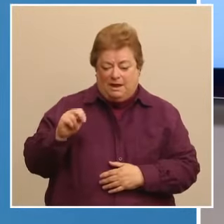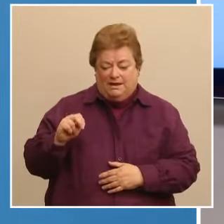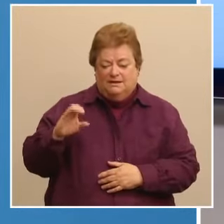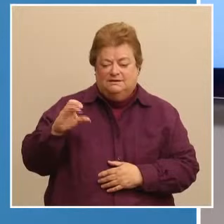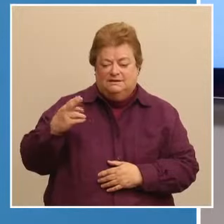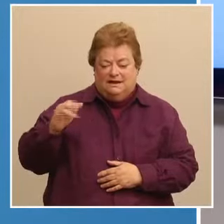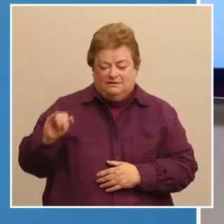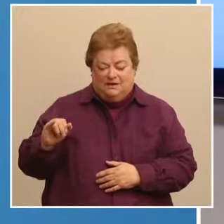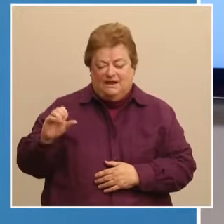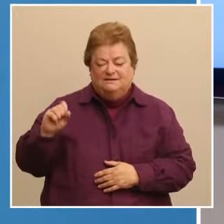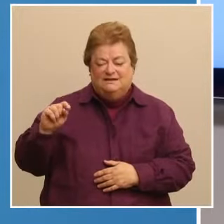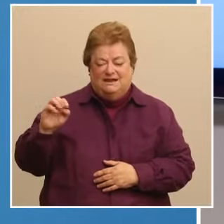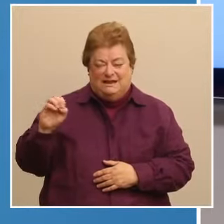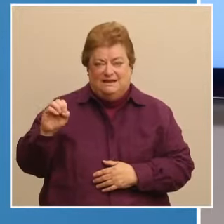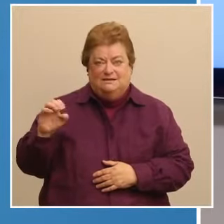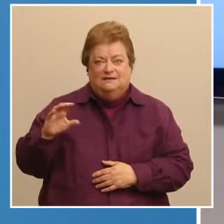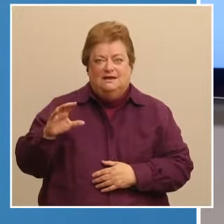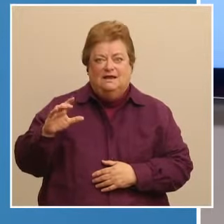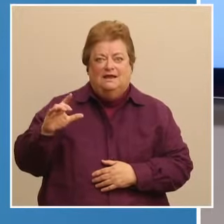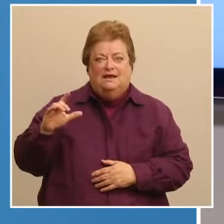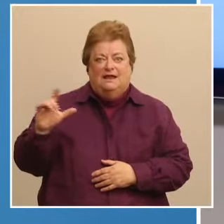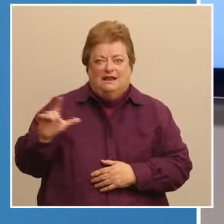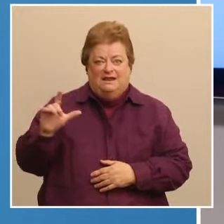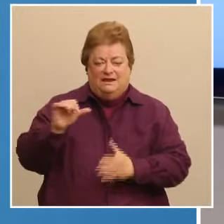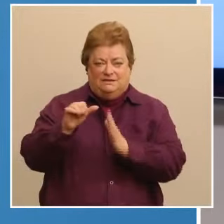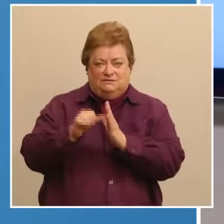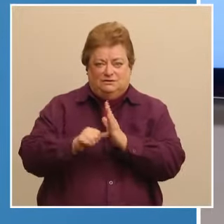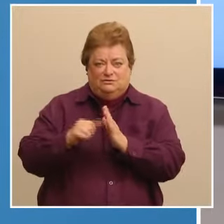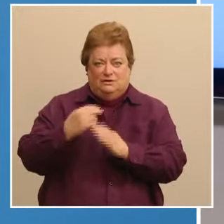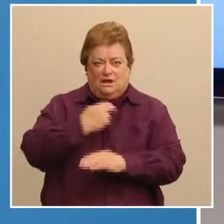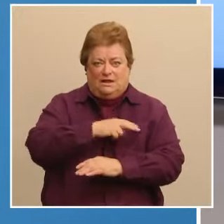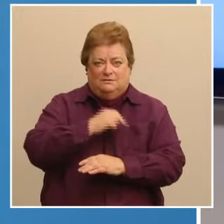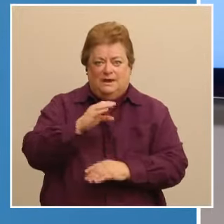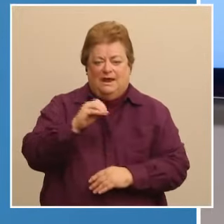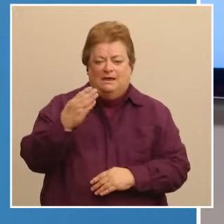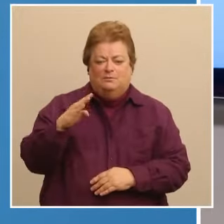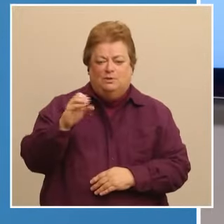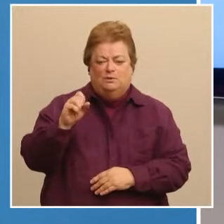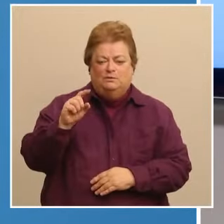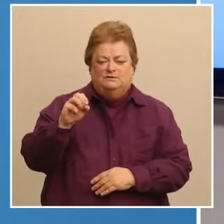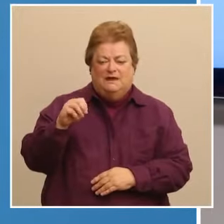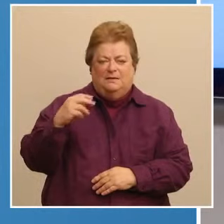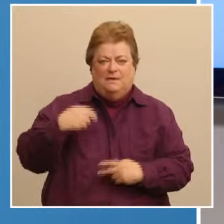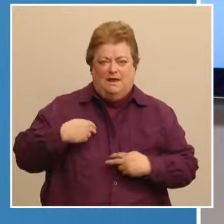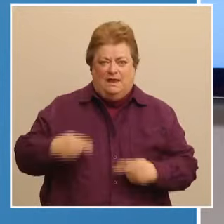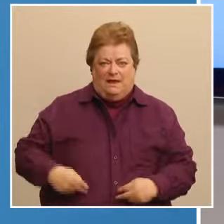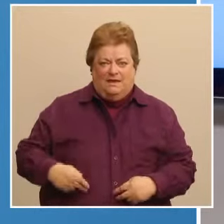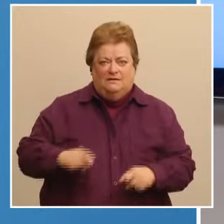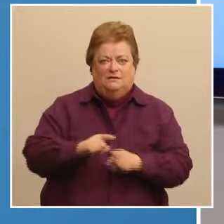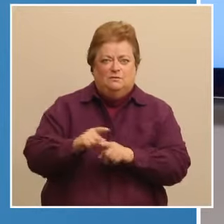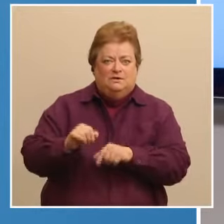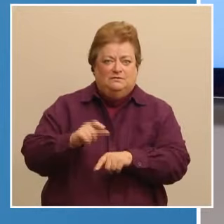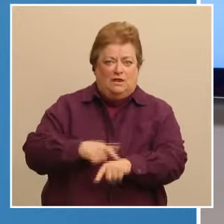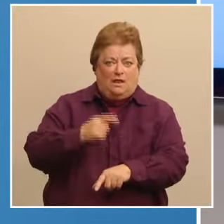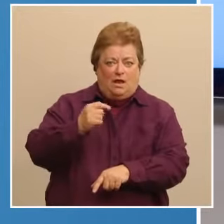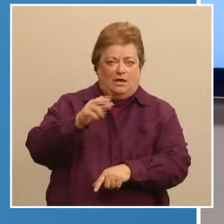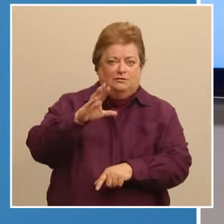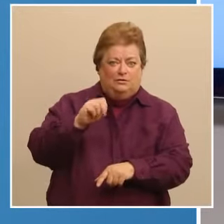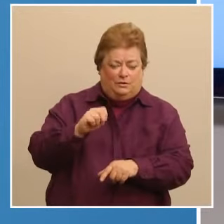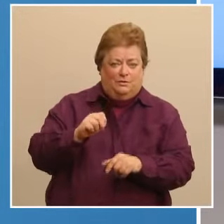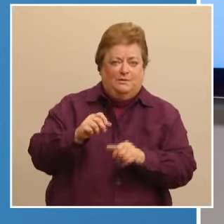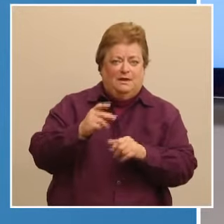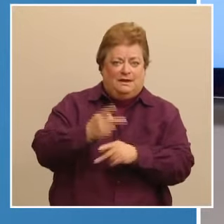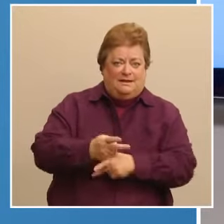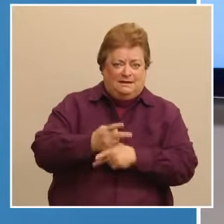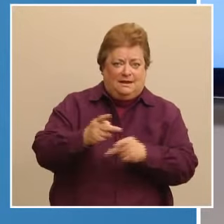CHI Health St. Elizabeth, Lincoln Surgical Hospital, and Blue Stem Hill. as well as our long-term care